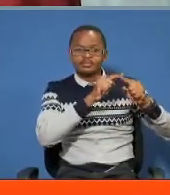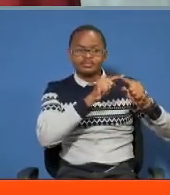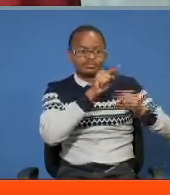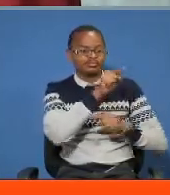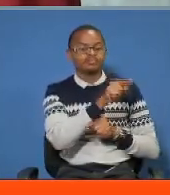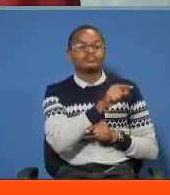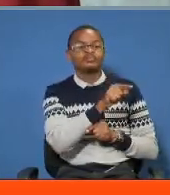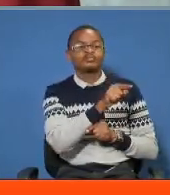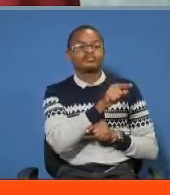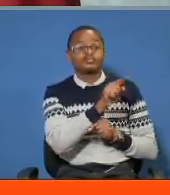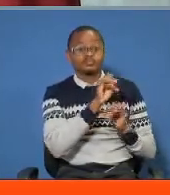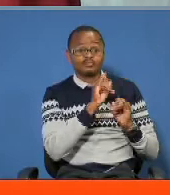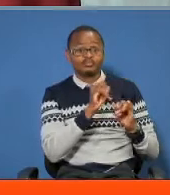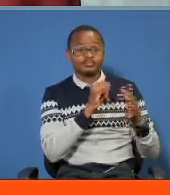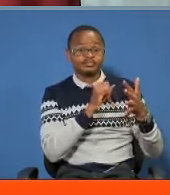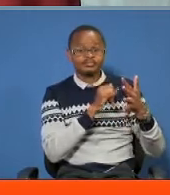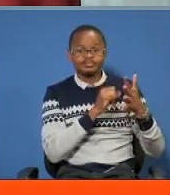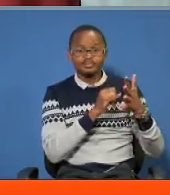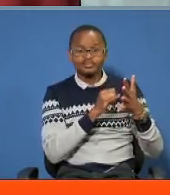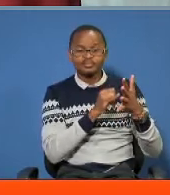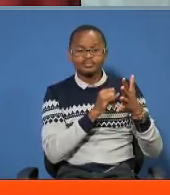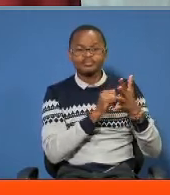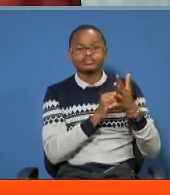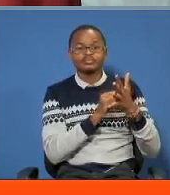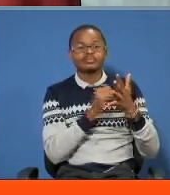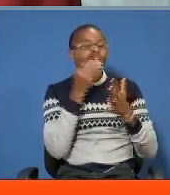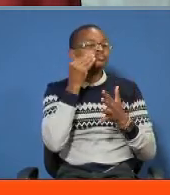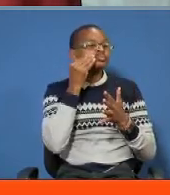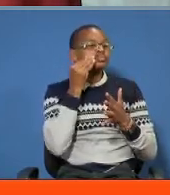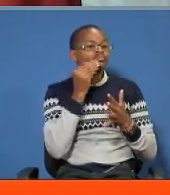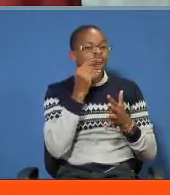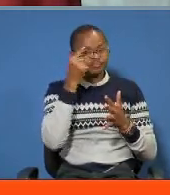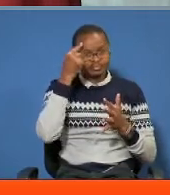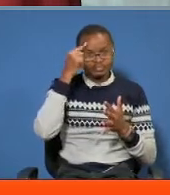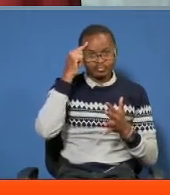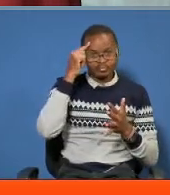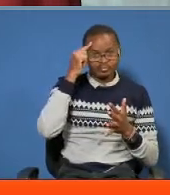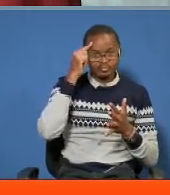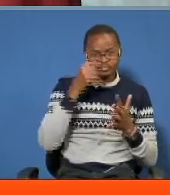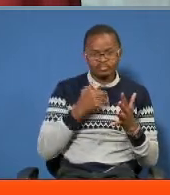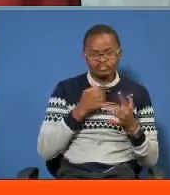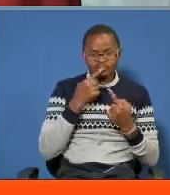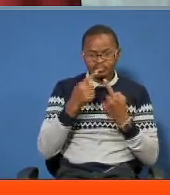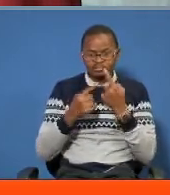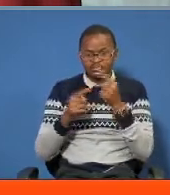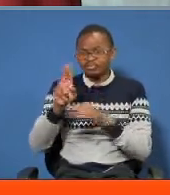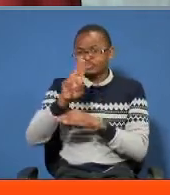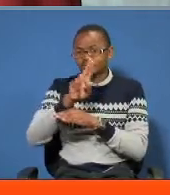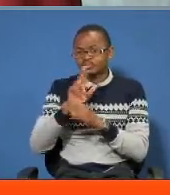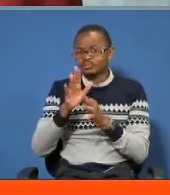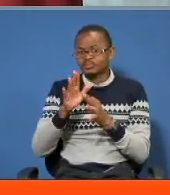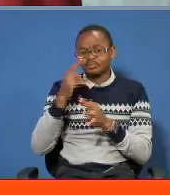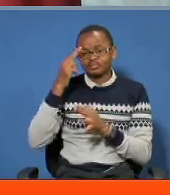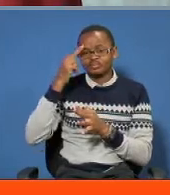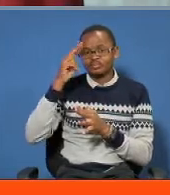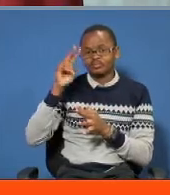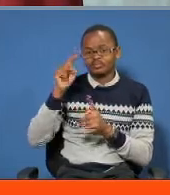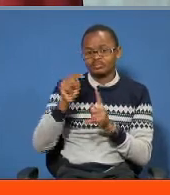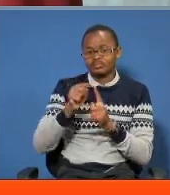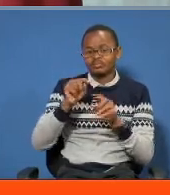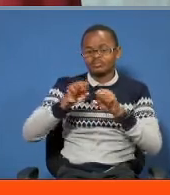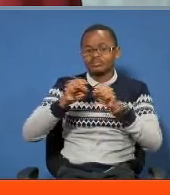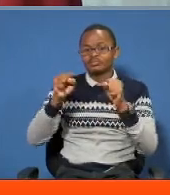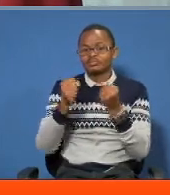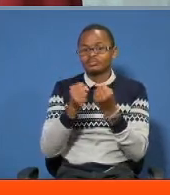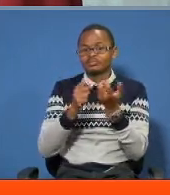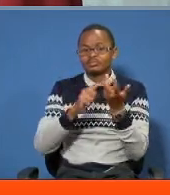potential to go there. Now, it just takes experience, perception. You ask, have you talked to users? Have you actually seen this